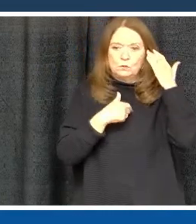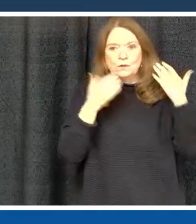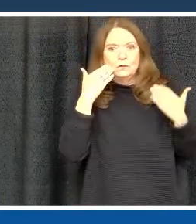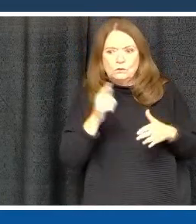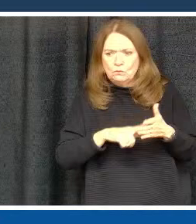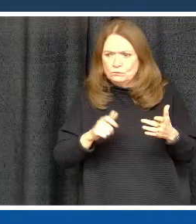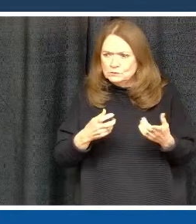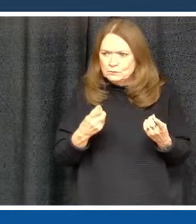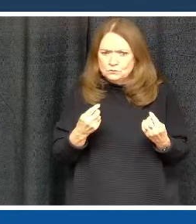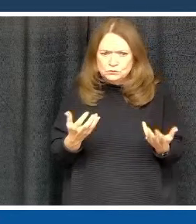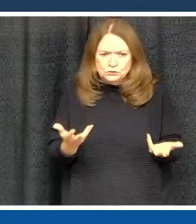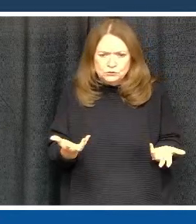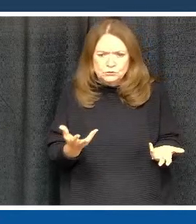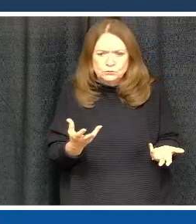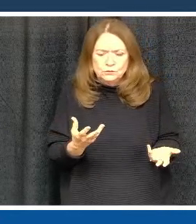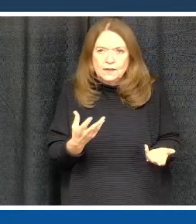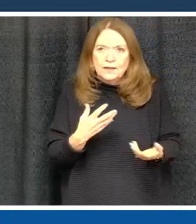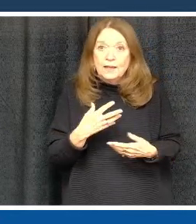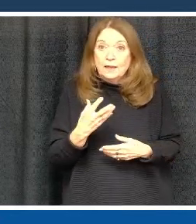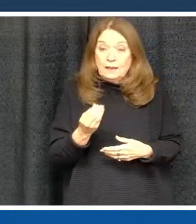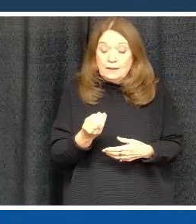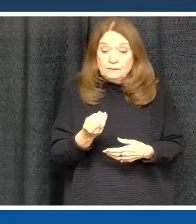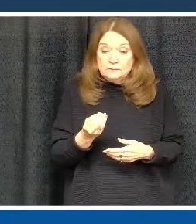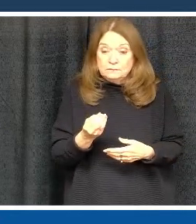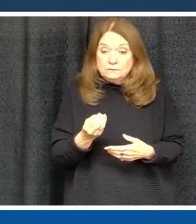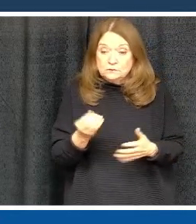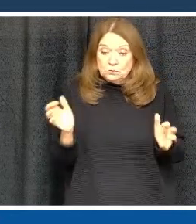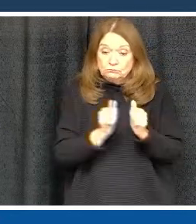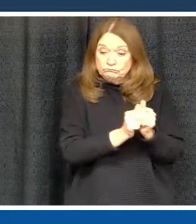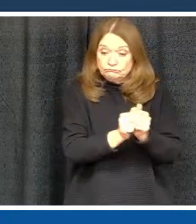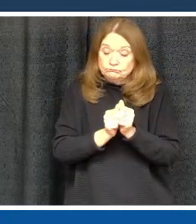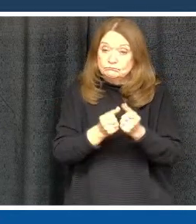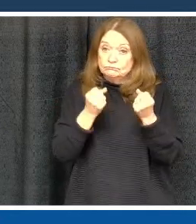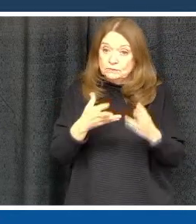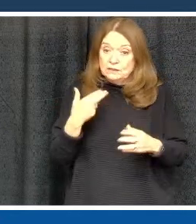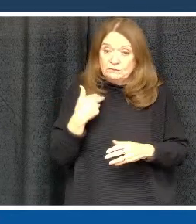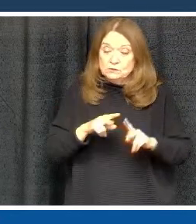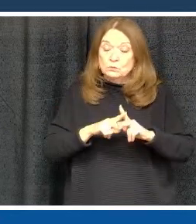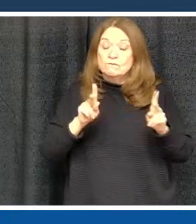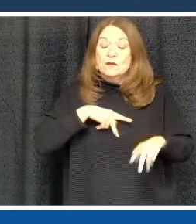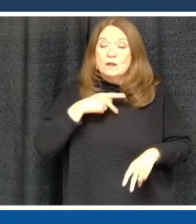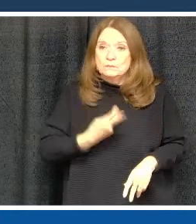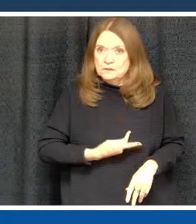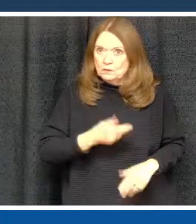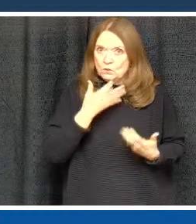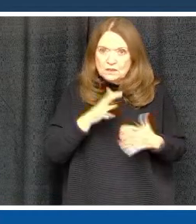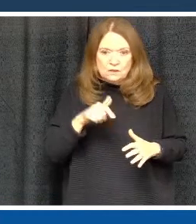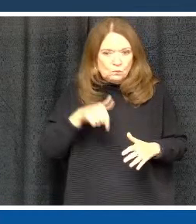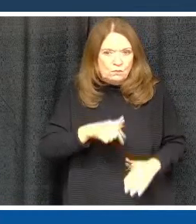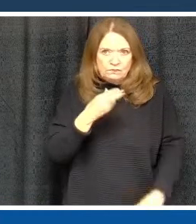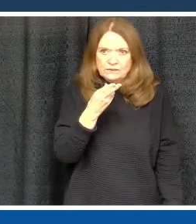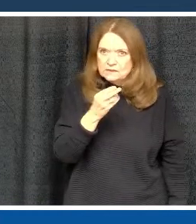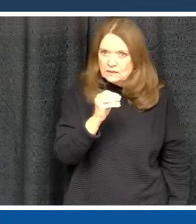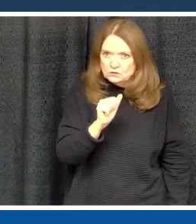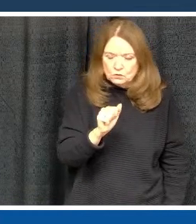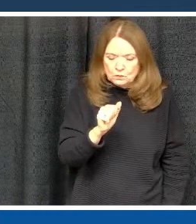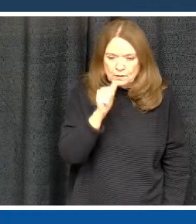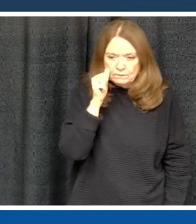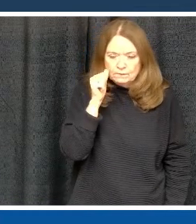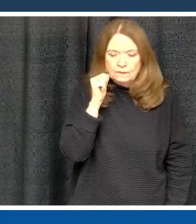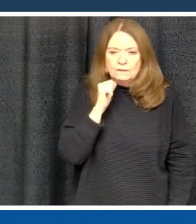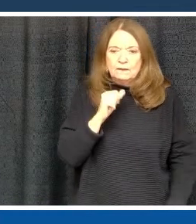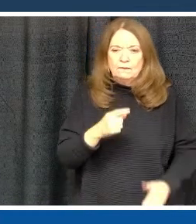supposed to do. And so collectively, a lot of us were very upset. We did not want this HOA. And